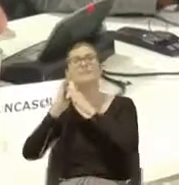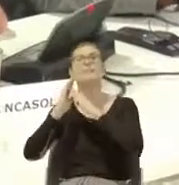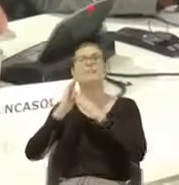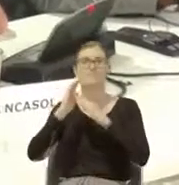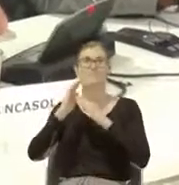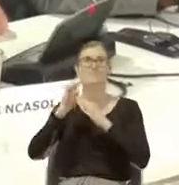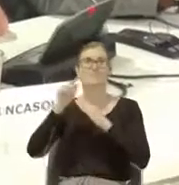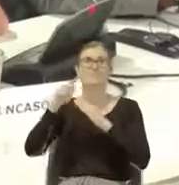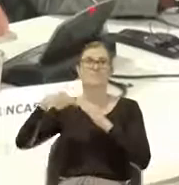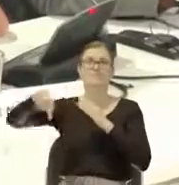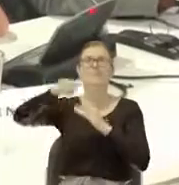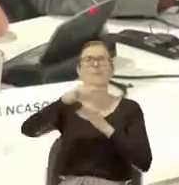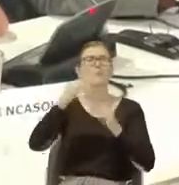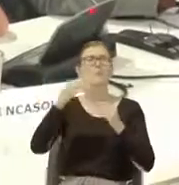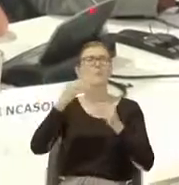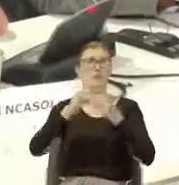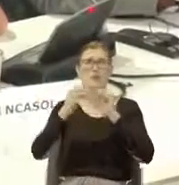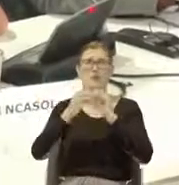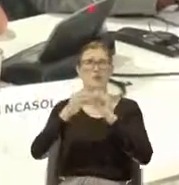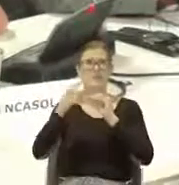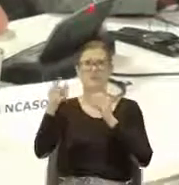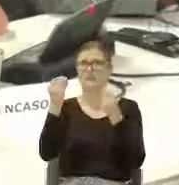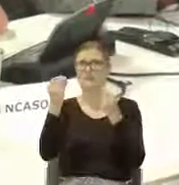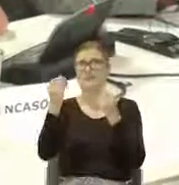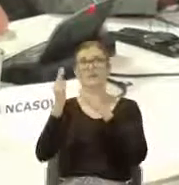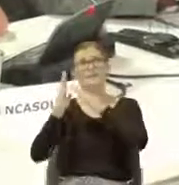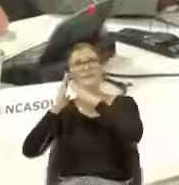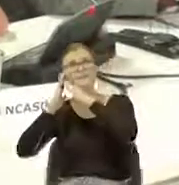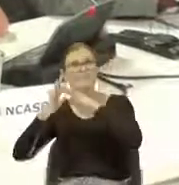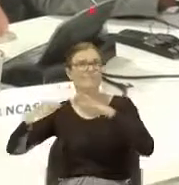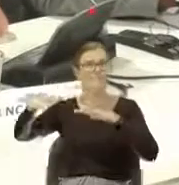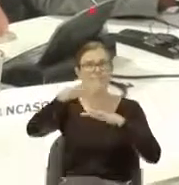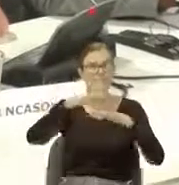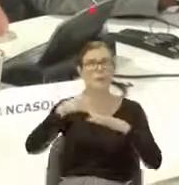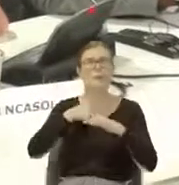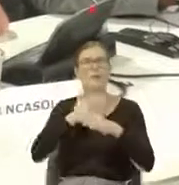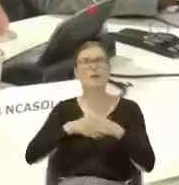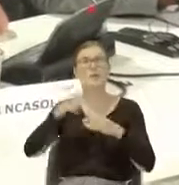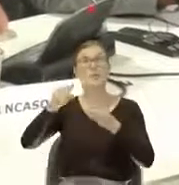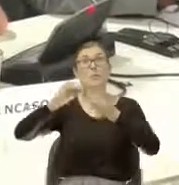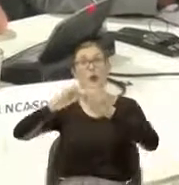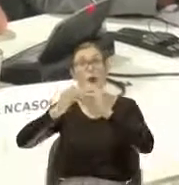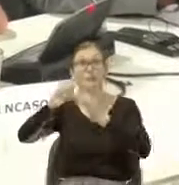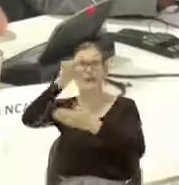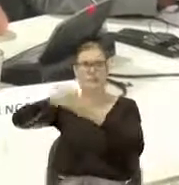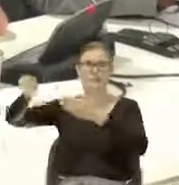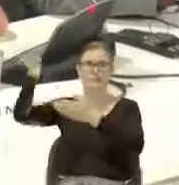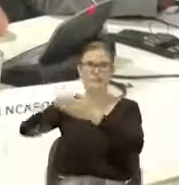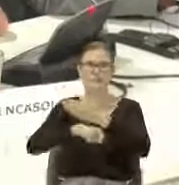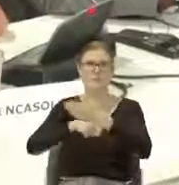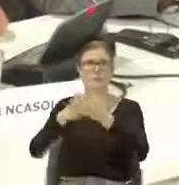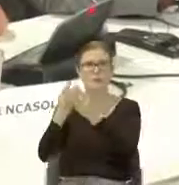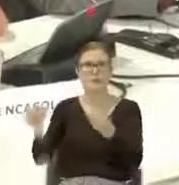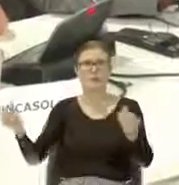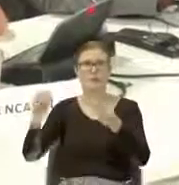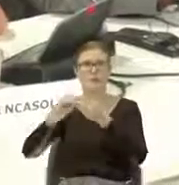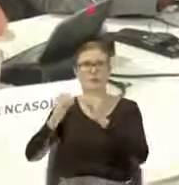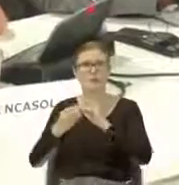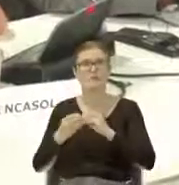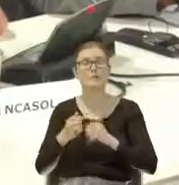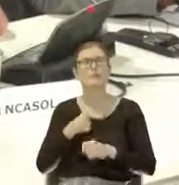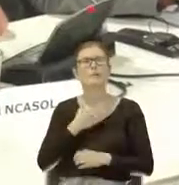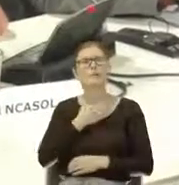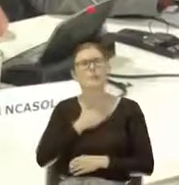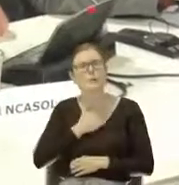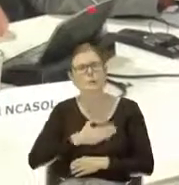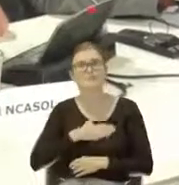we cannot develop more land if we want a balanced territory. It means that we should act